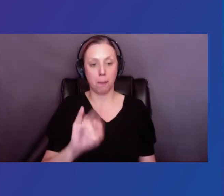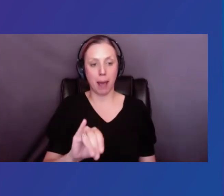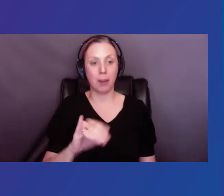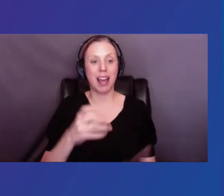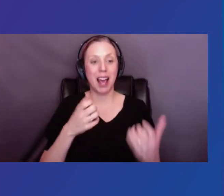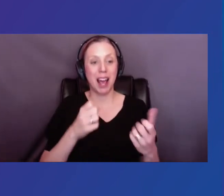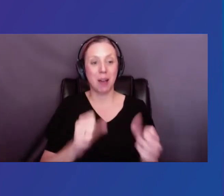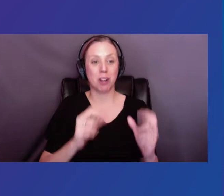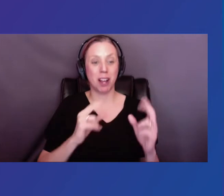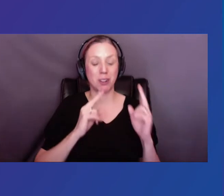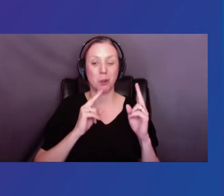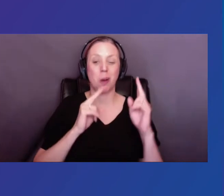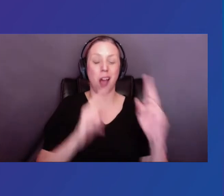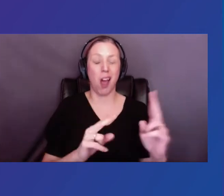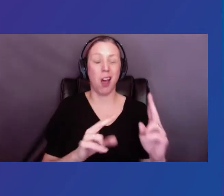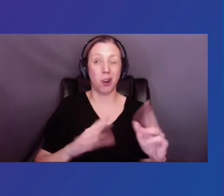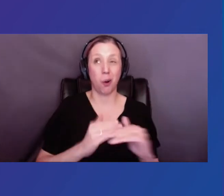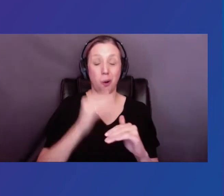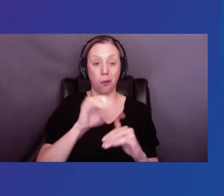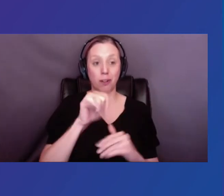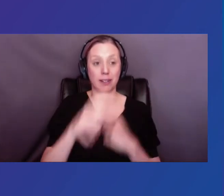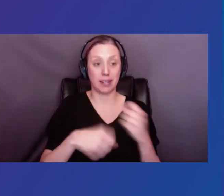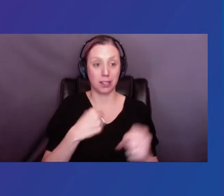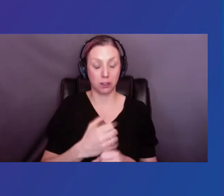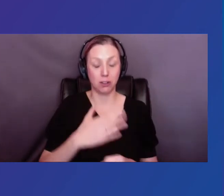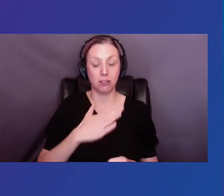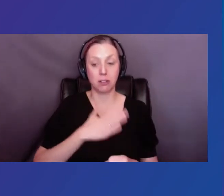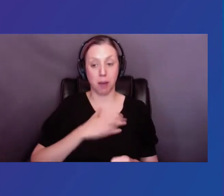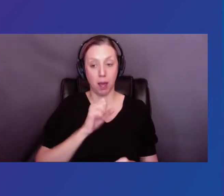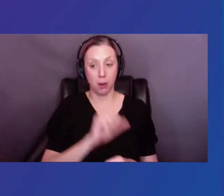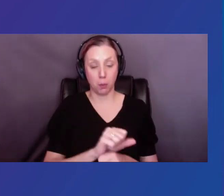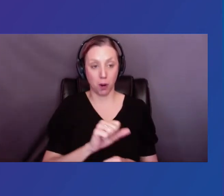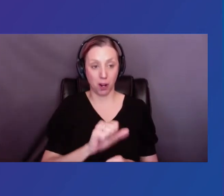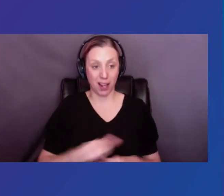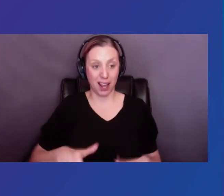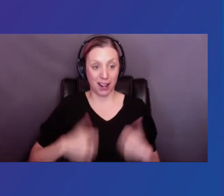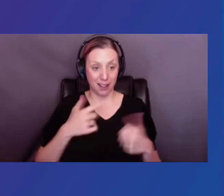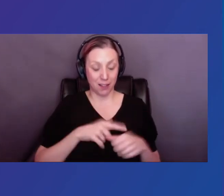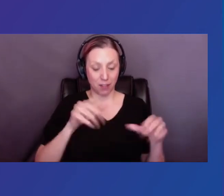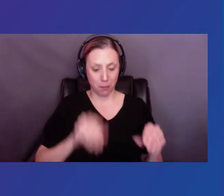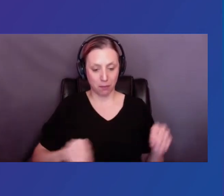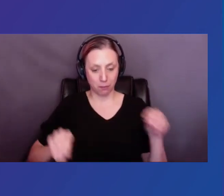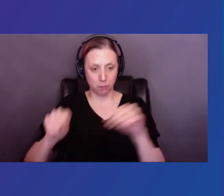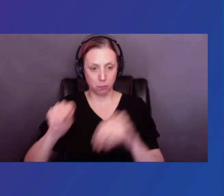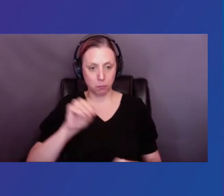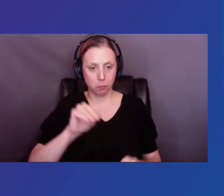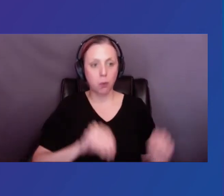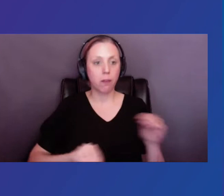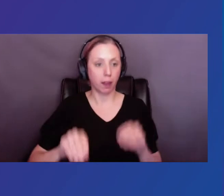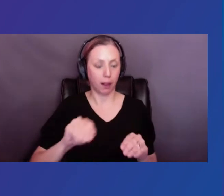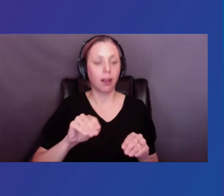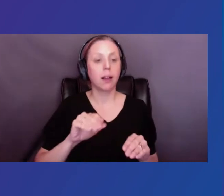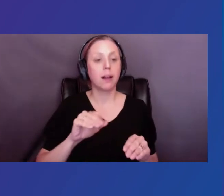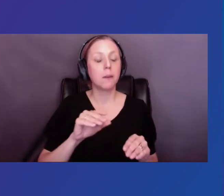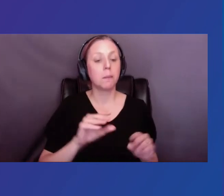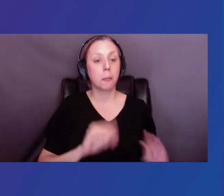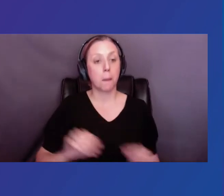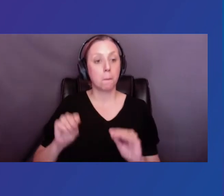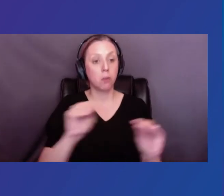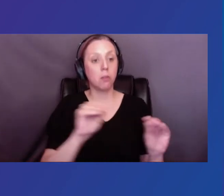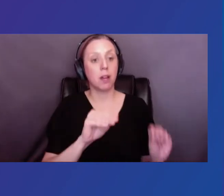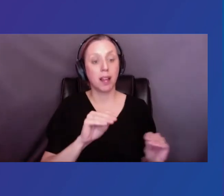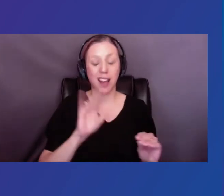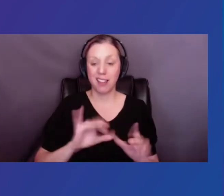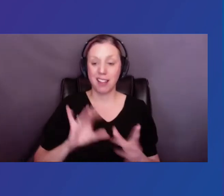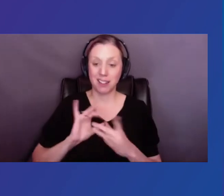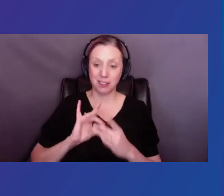my practice and a lifetime of migration, which is rooted in generations of legacy of many who knew